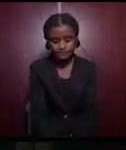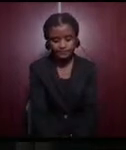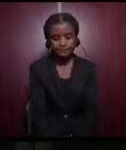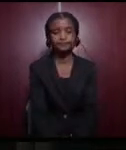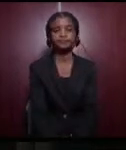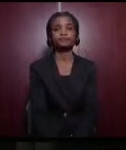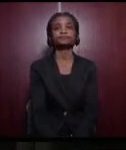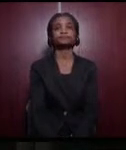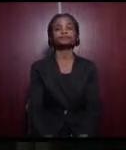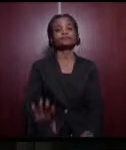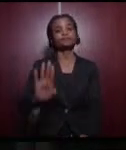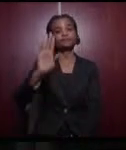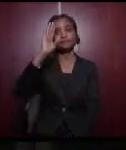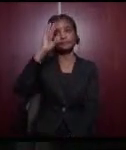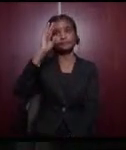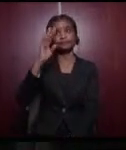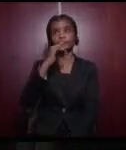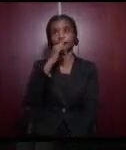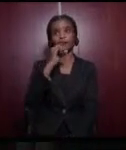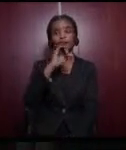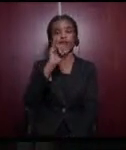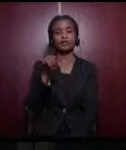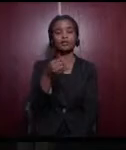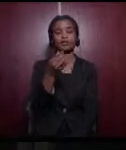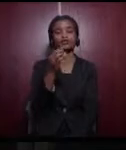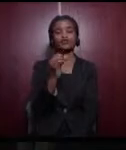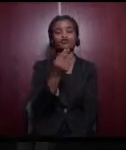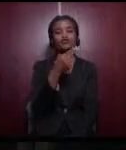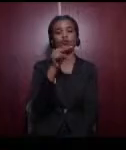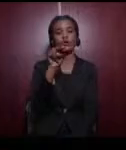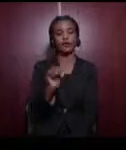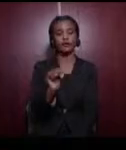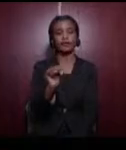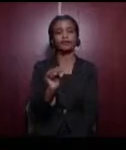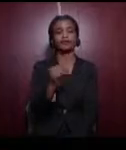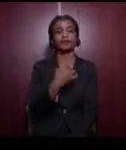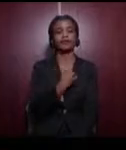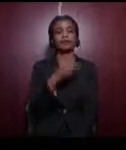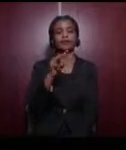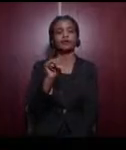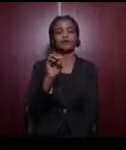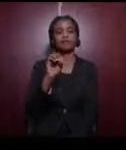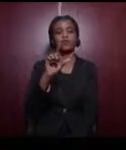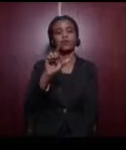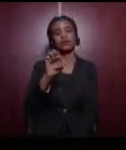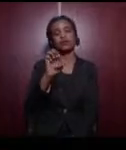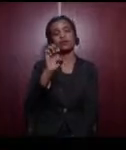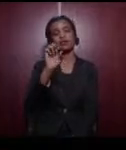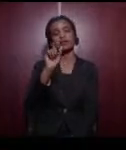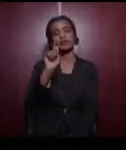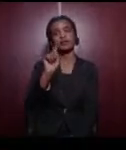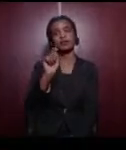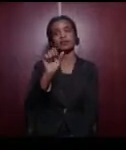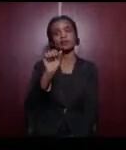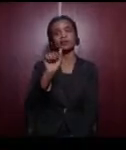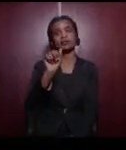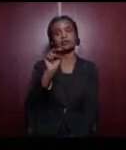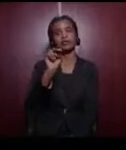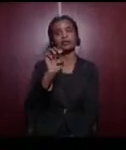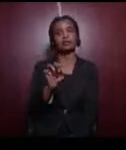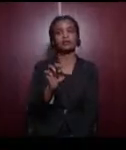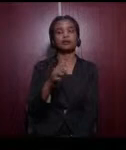Dumelang. Lebitso ke John Tsepomletsana. I just want to say thanks to Ramaphosa